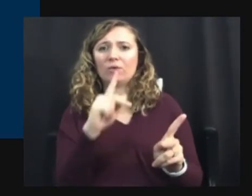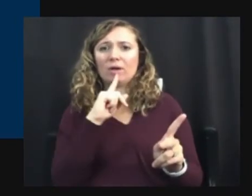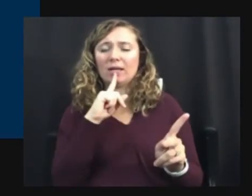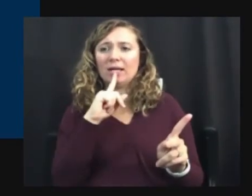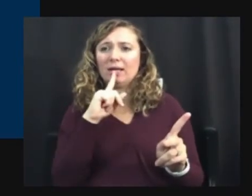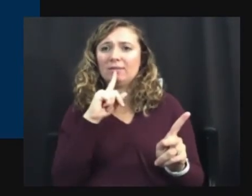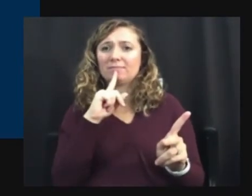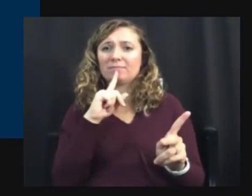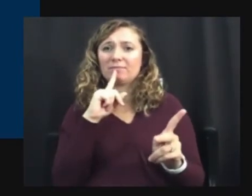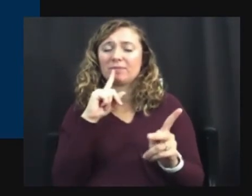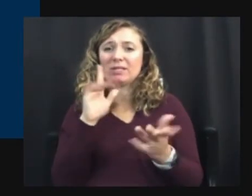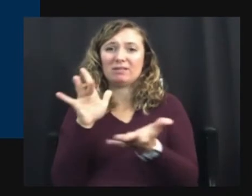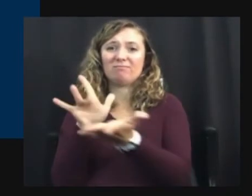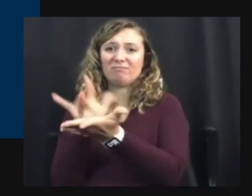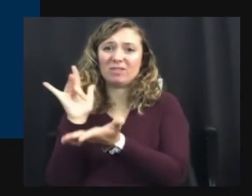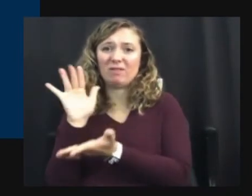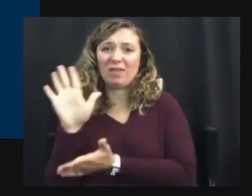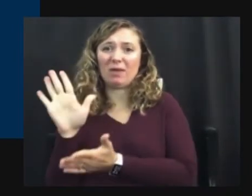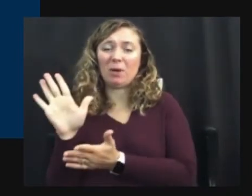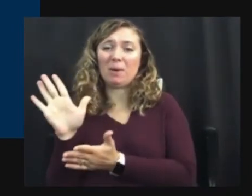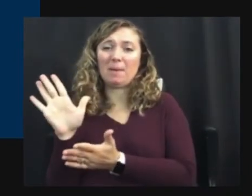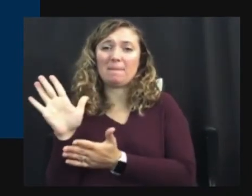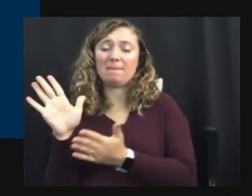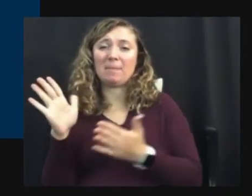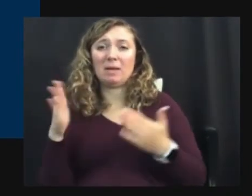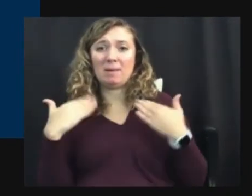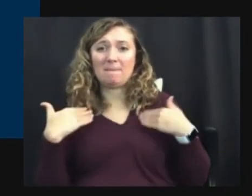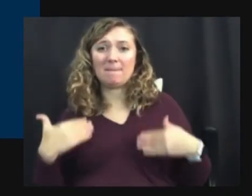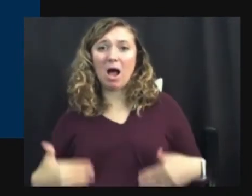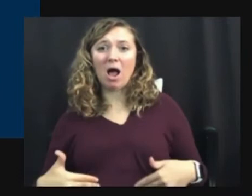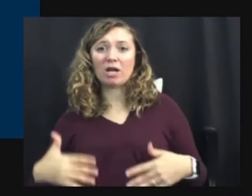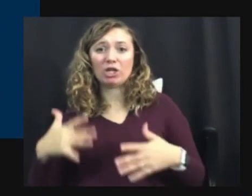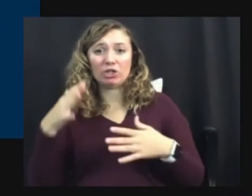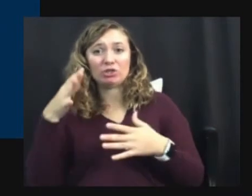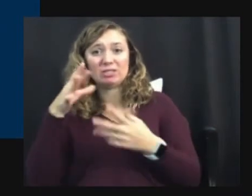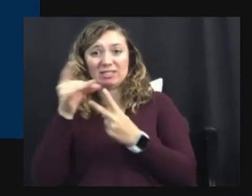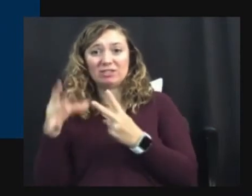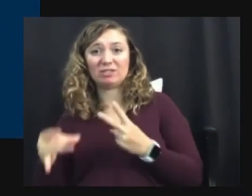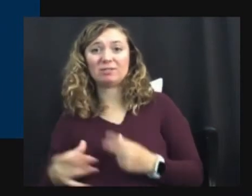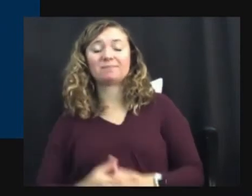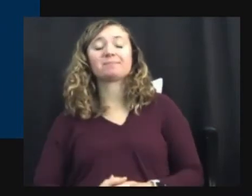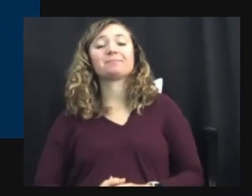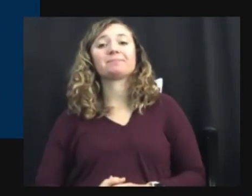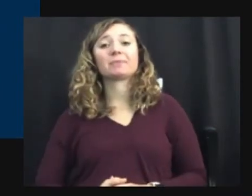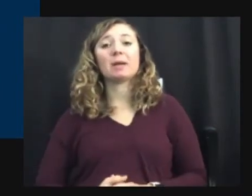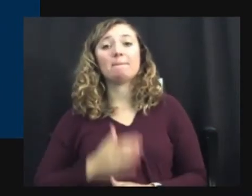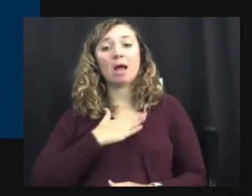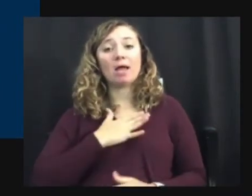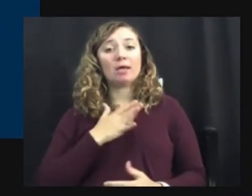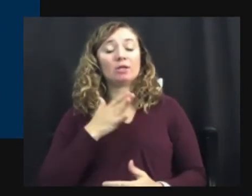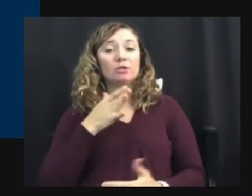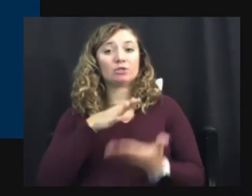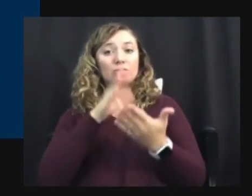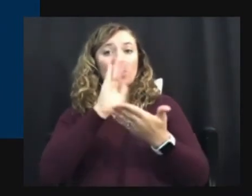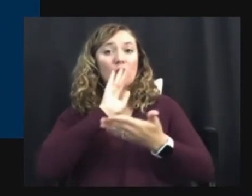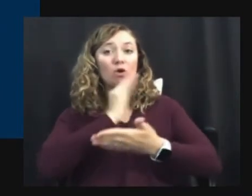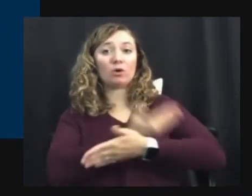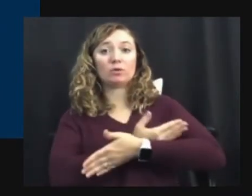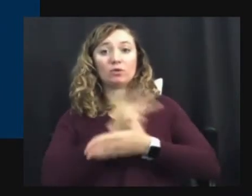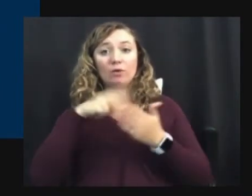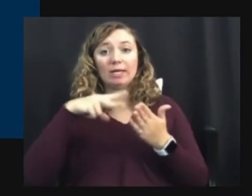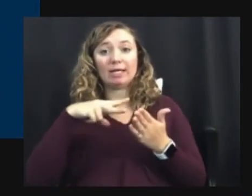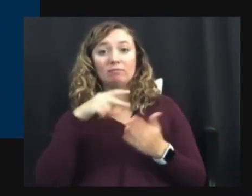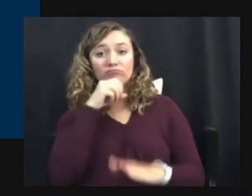My daughter was reading at age 2, right? And she still has these things